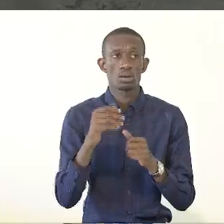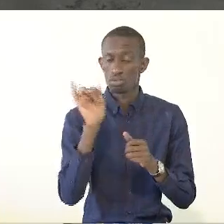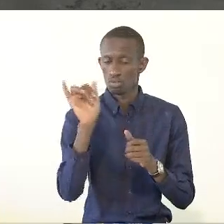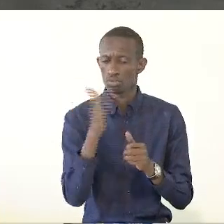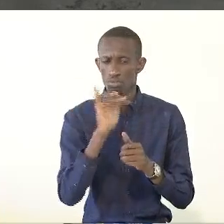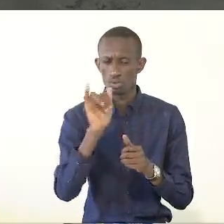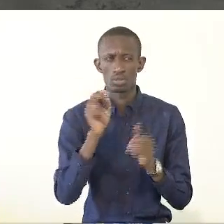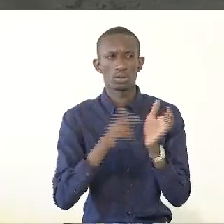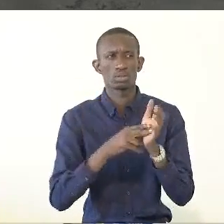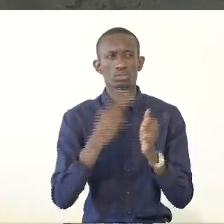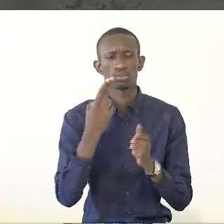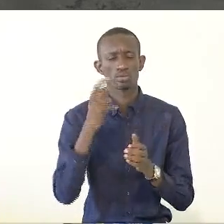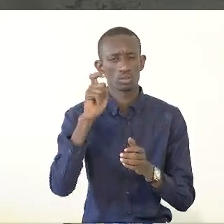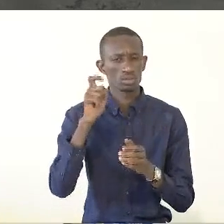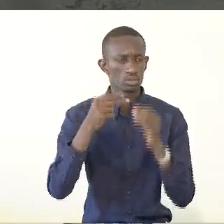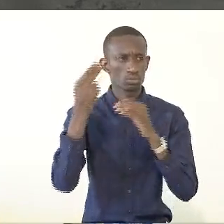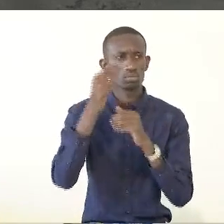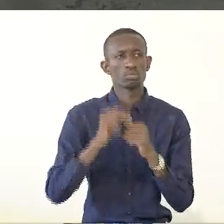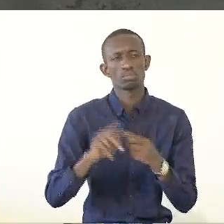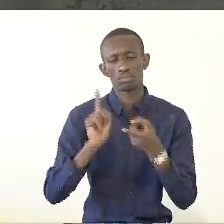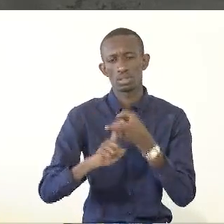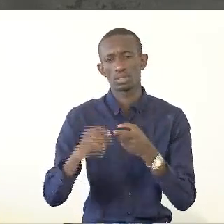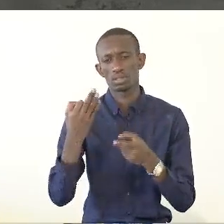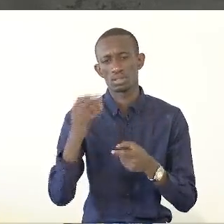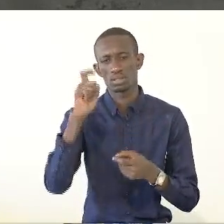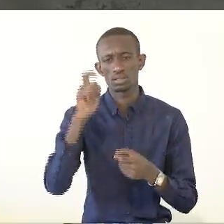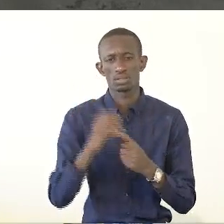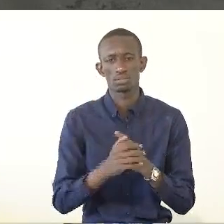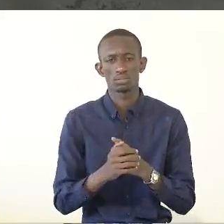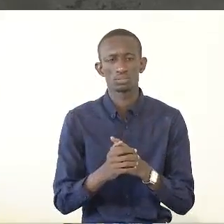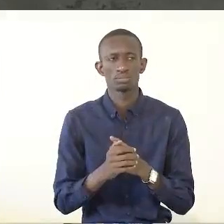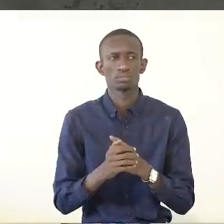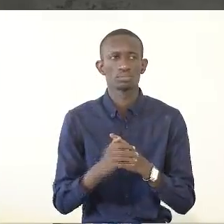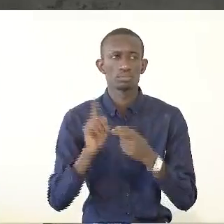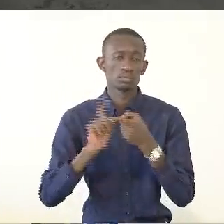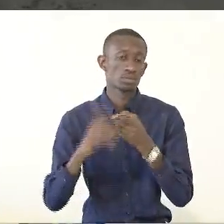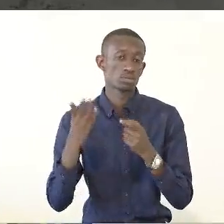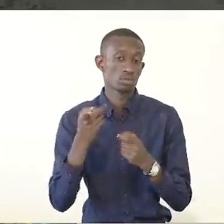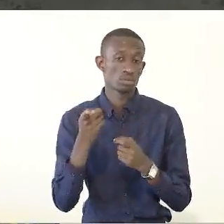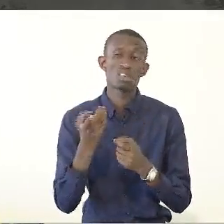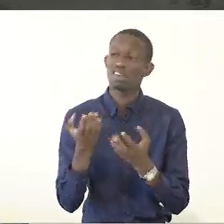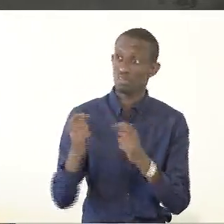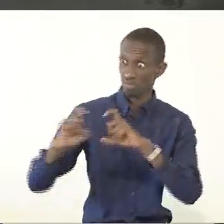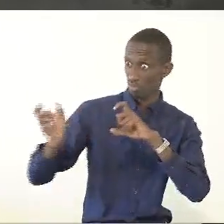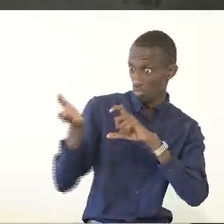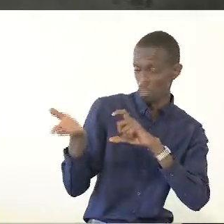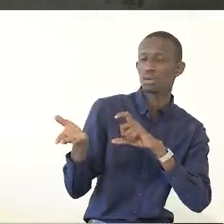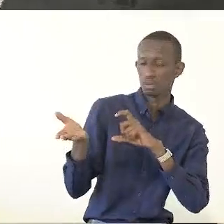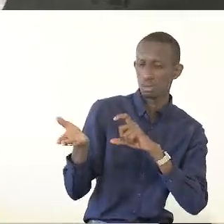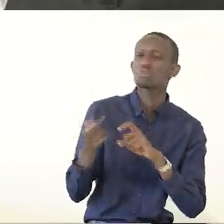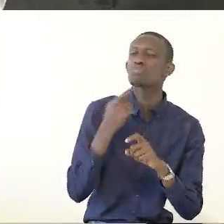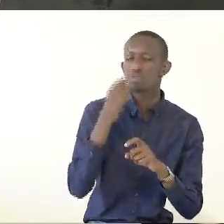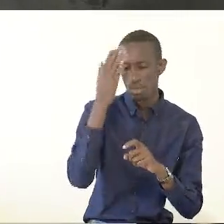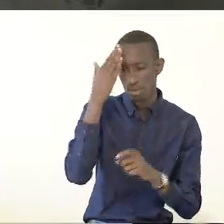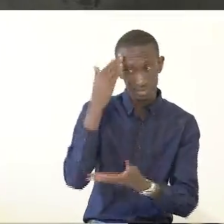values standing for A, B, and C, you now have what we call quadratic equation. So